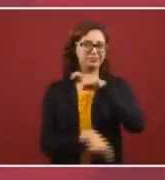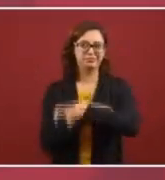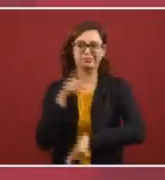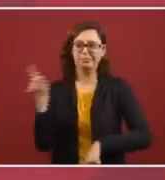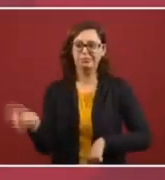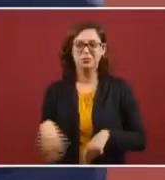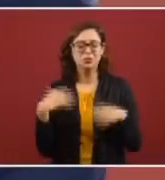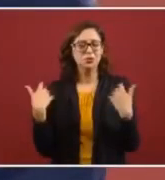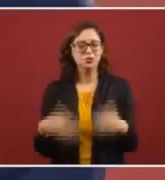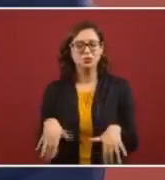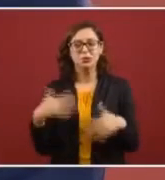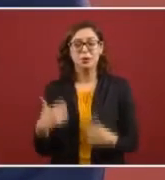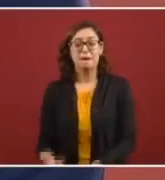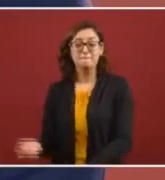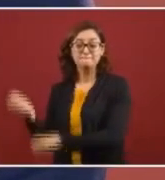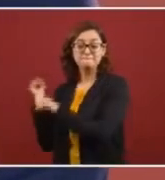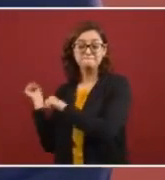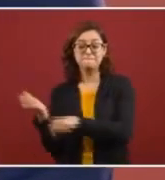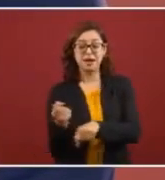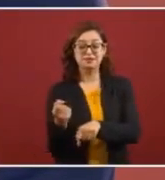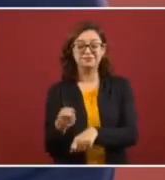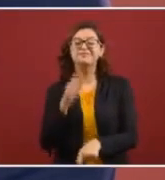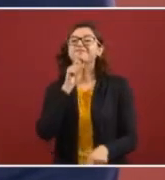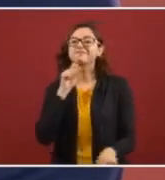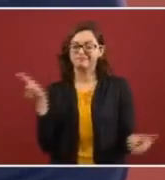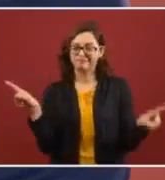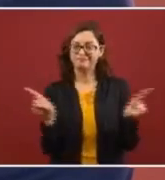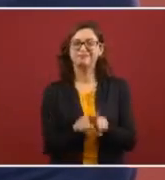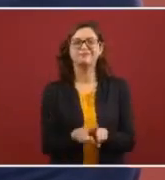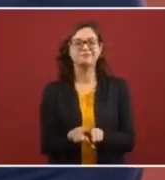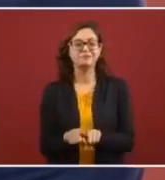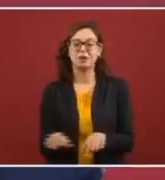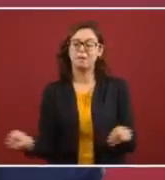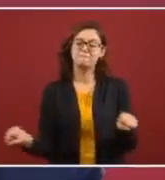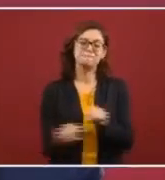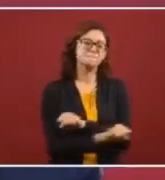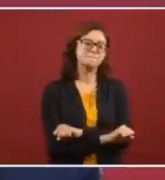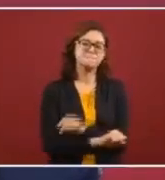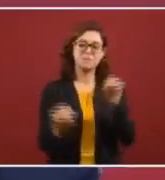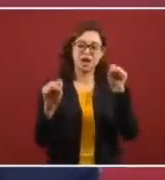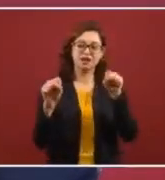So someone he called to be a horse.